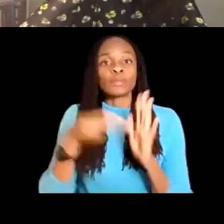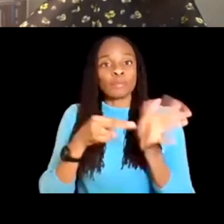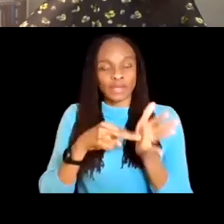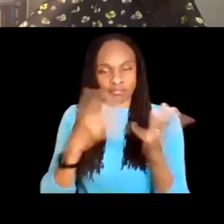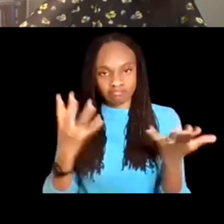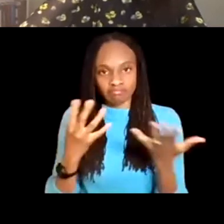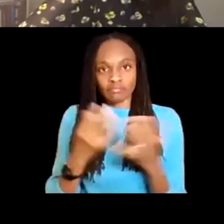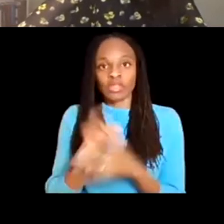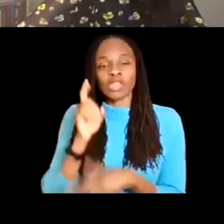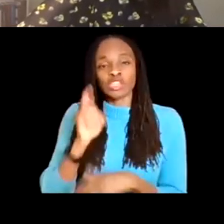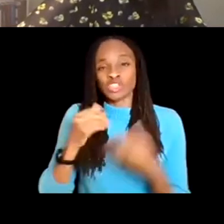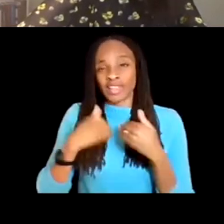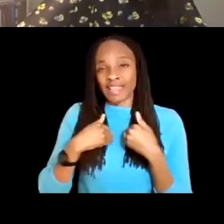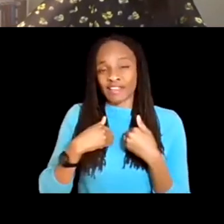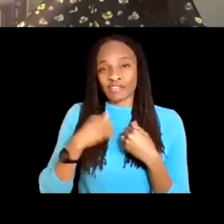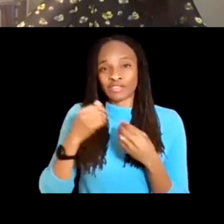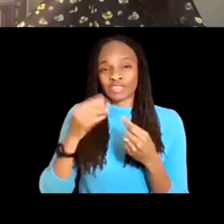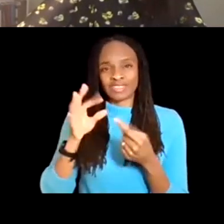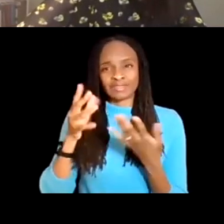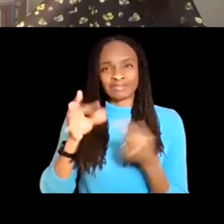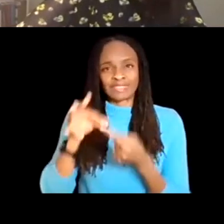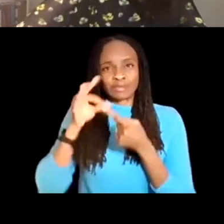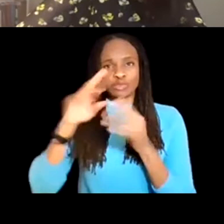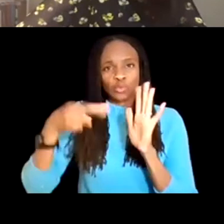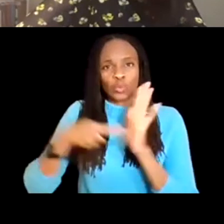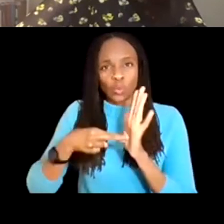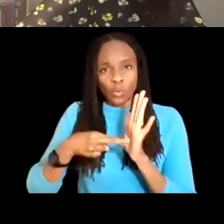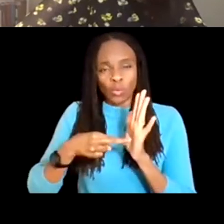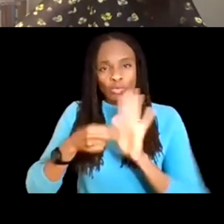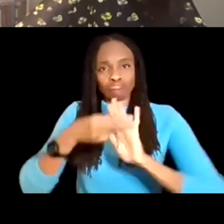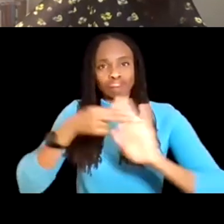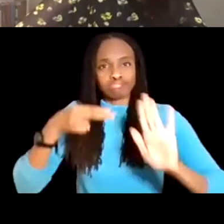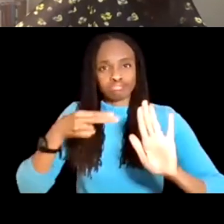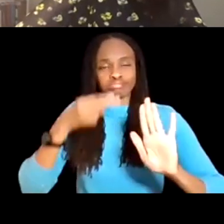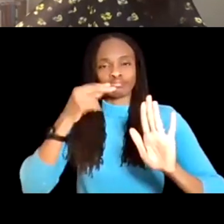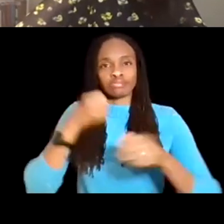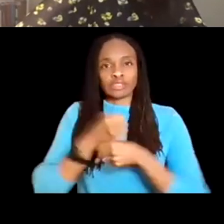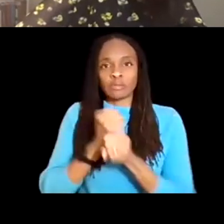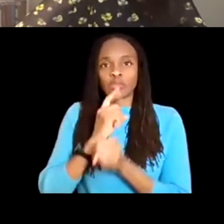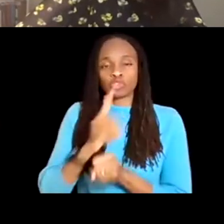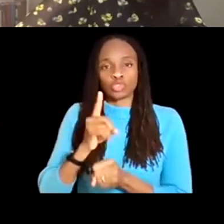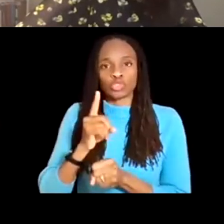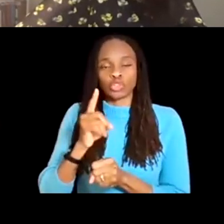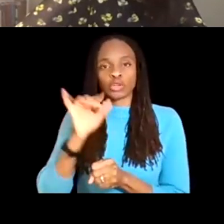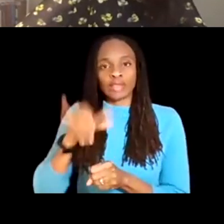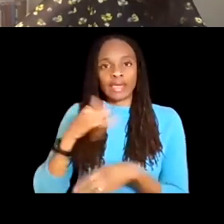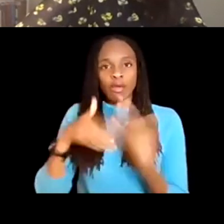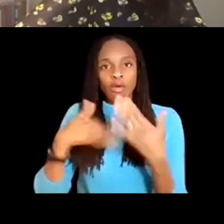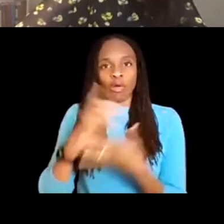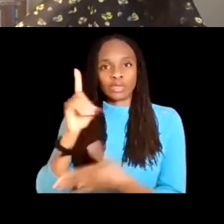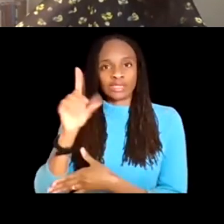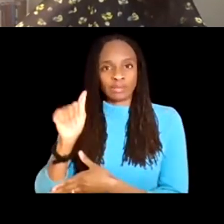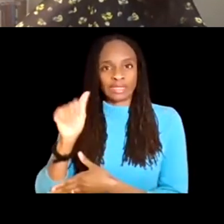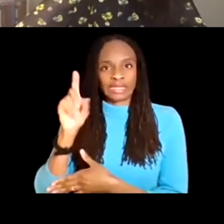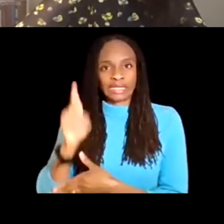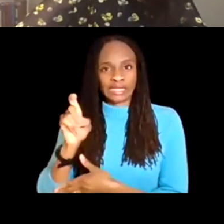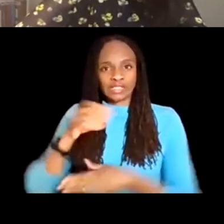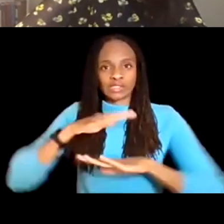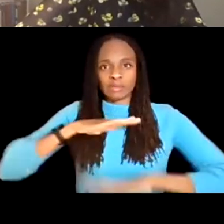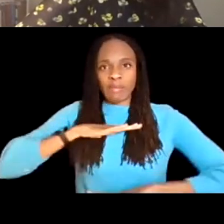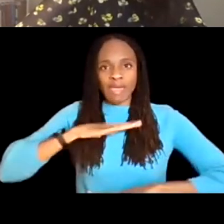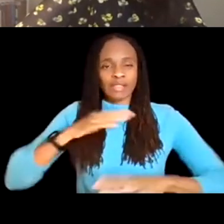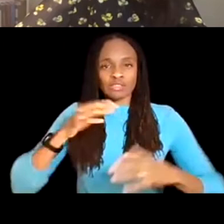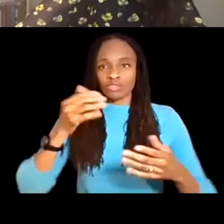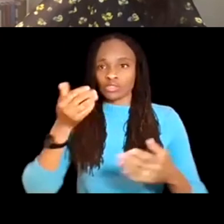Should there be someone designated to make sure that all disability related needs are met? Did any of you have that on your